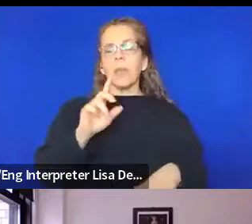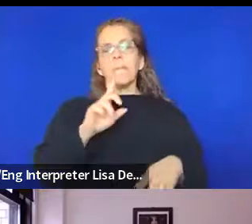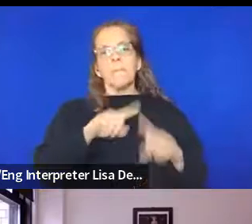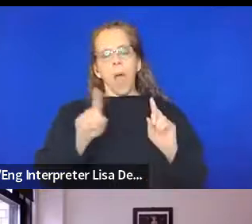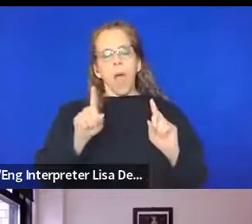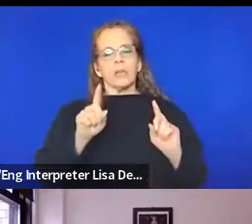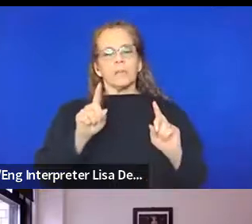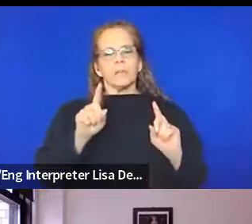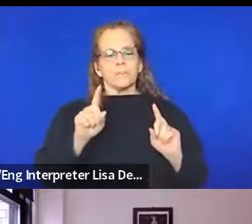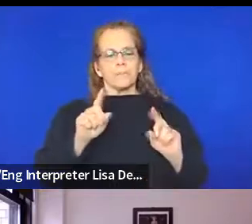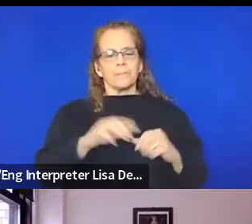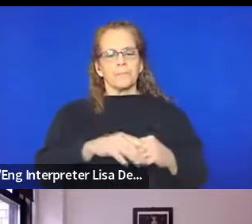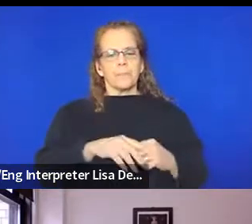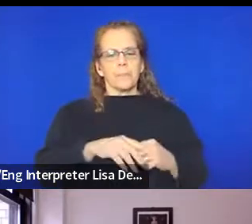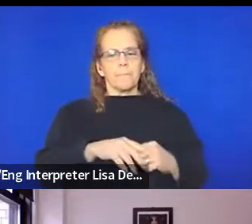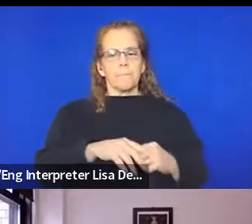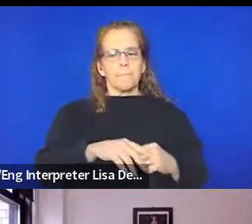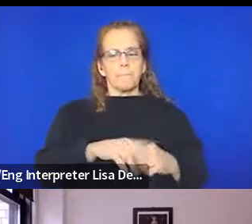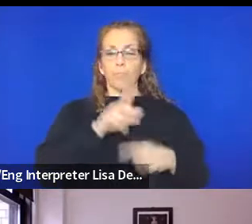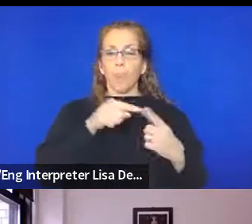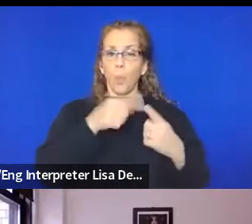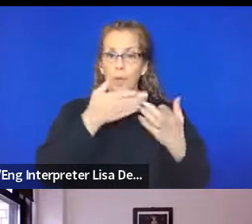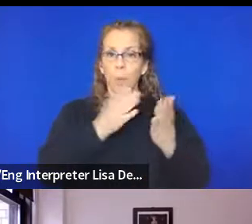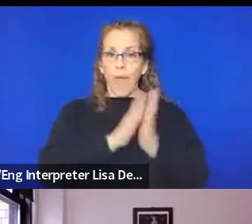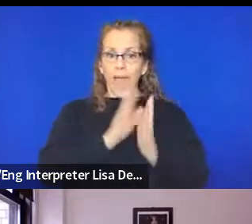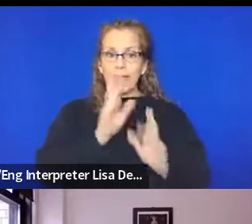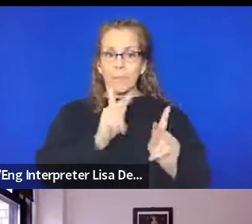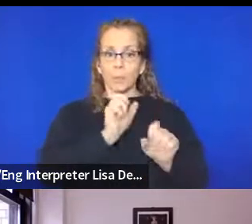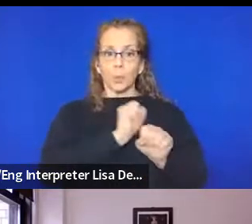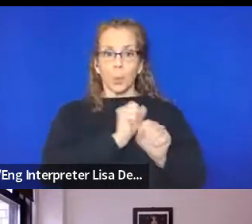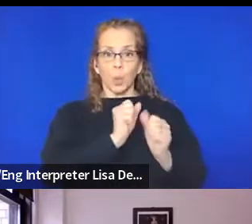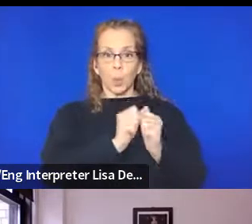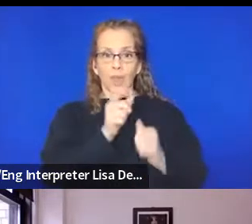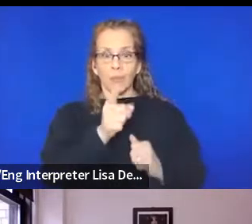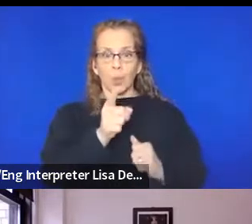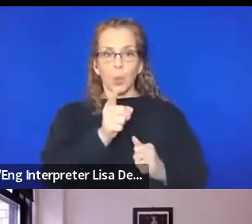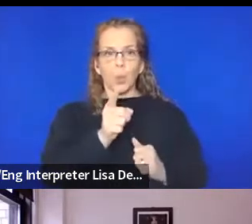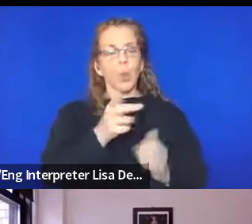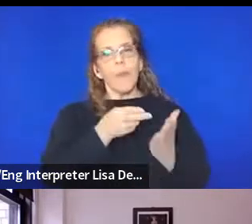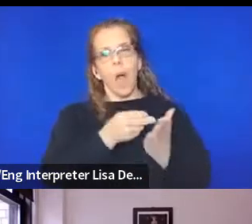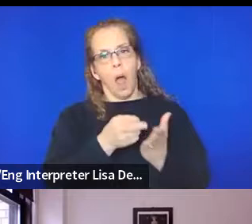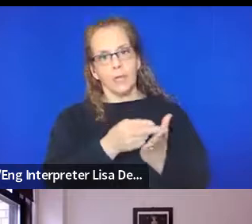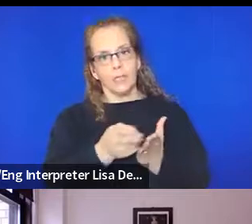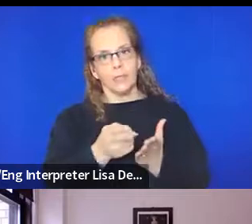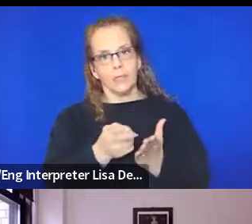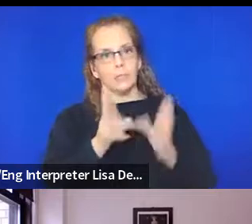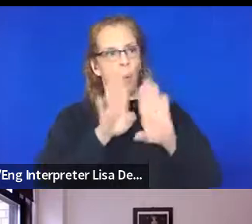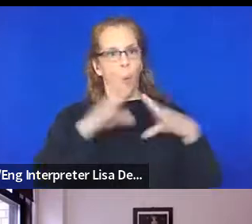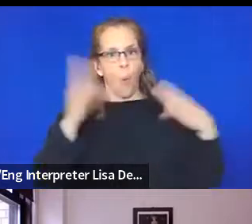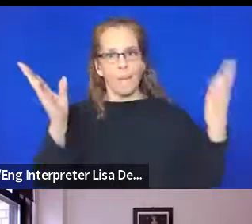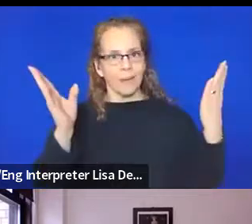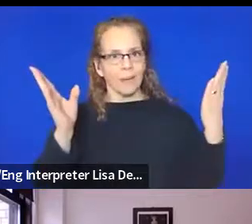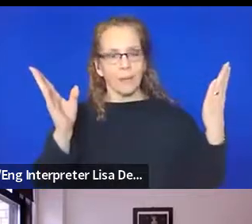like, when you ask people to work with you on something, be straightforward about what your resources are.